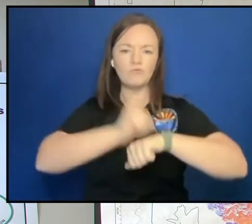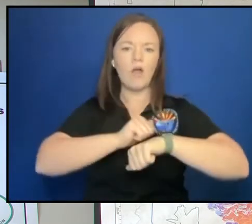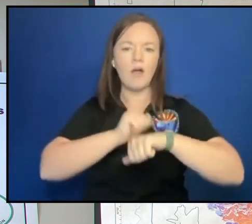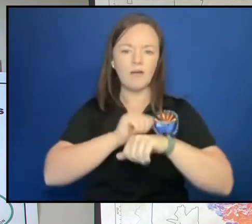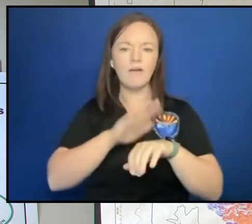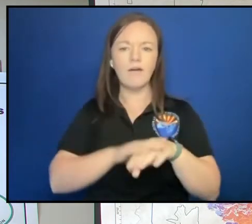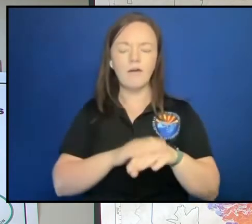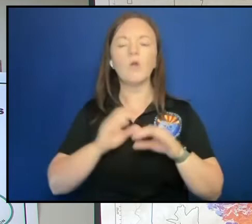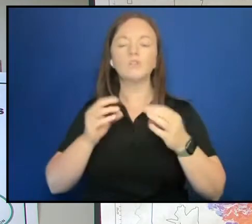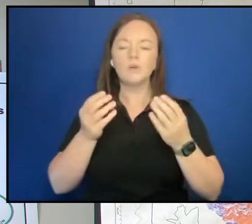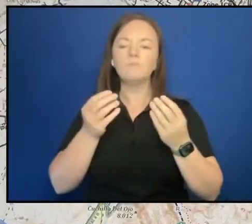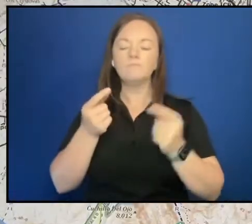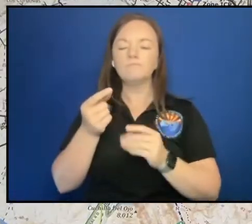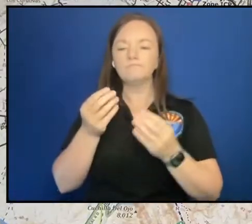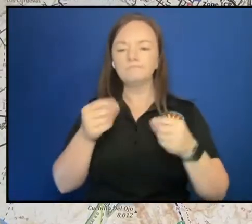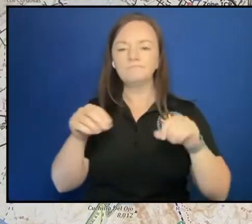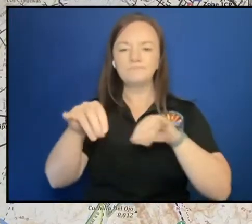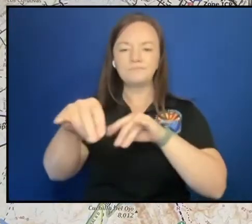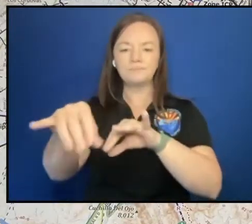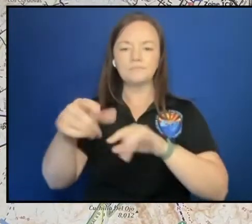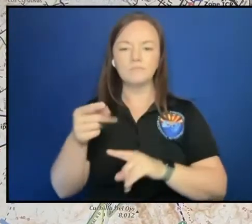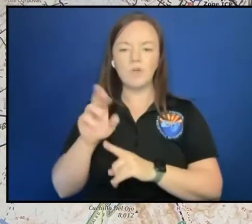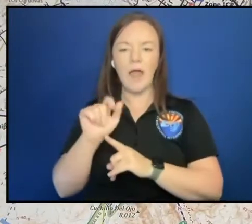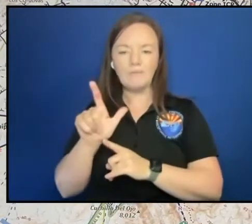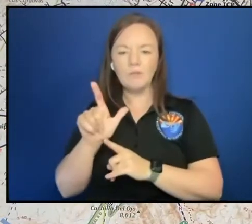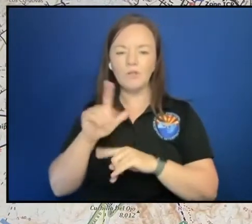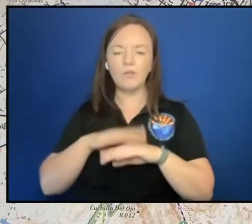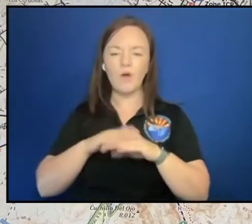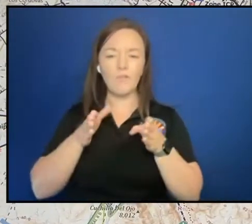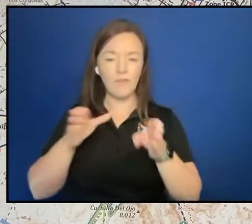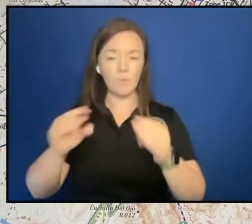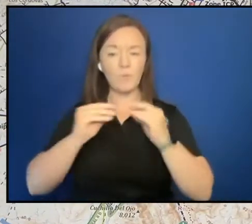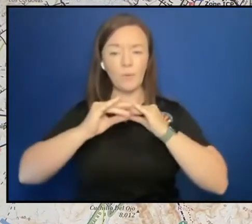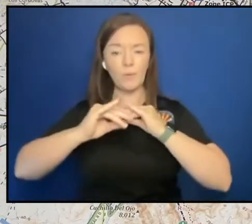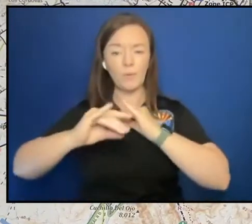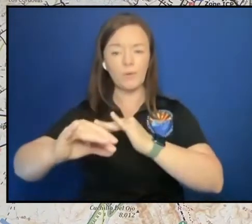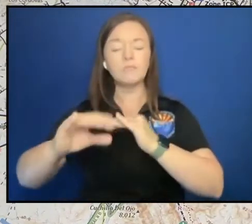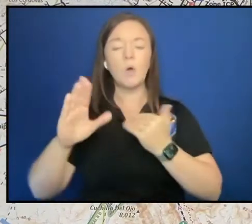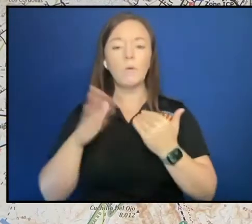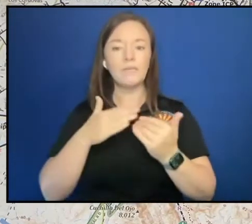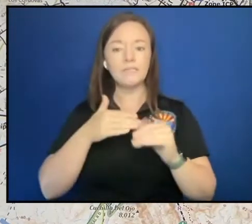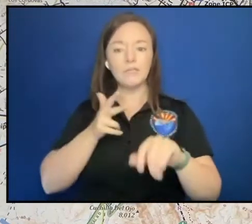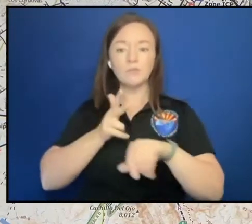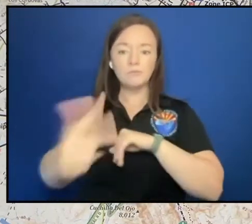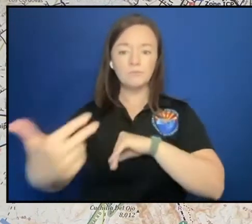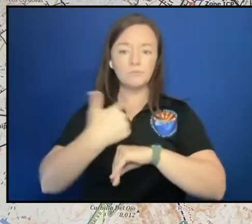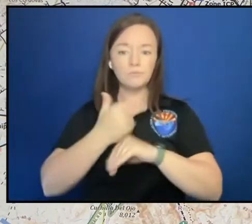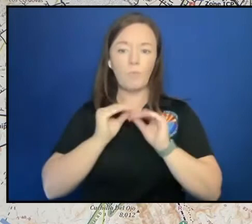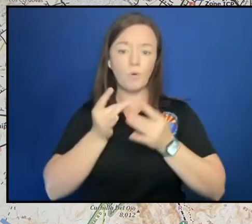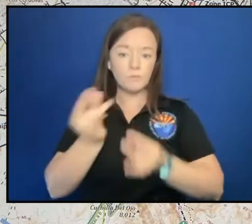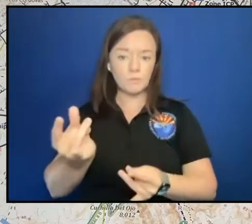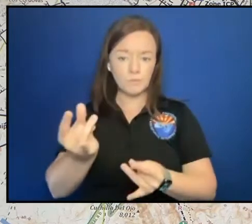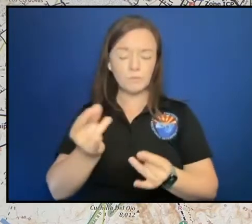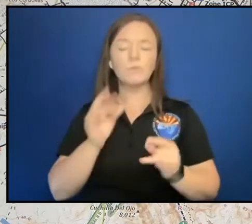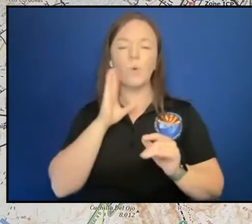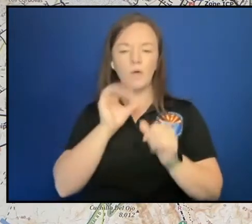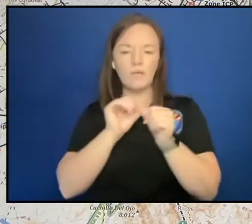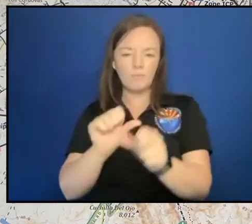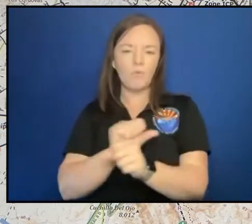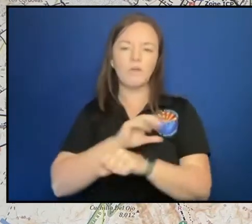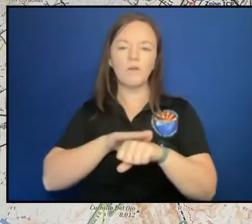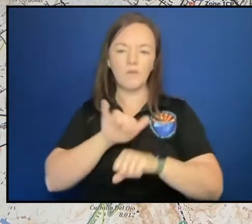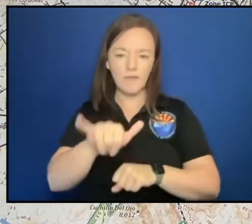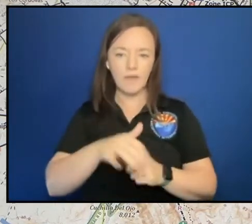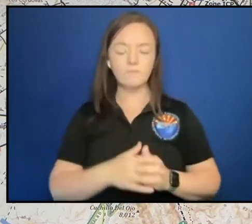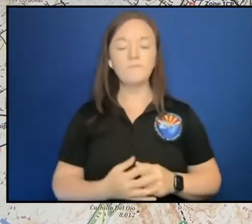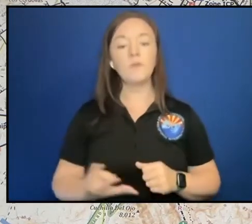the conditions there to allow for better access. They're going to keep working on that. There's 4 pieces of heavy equipment that they need to get off